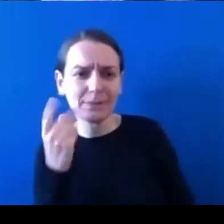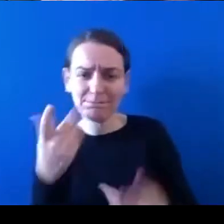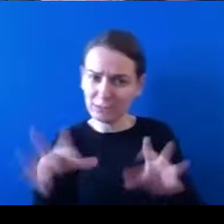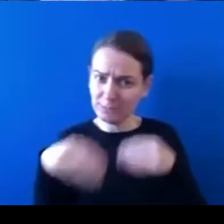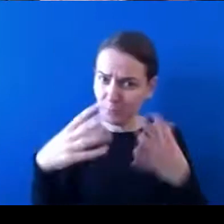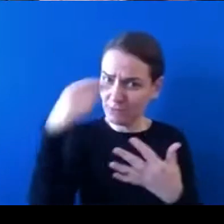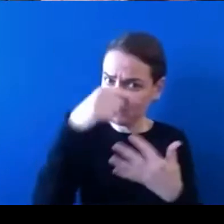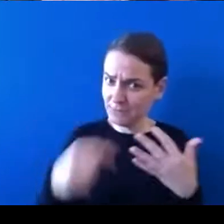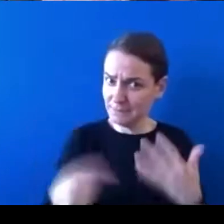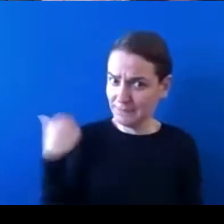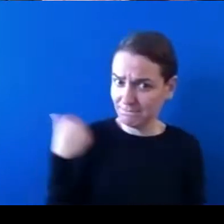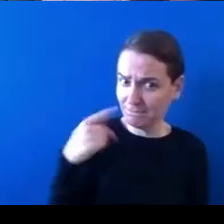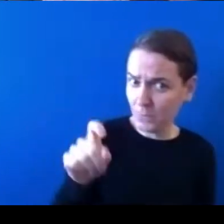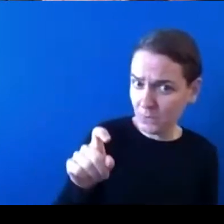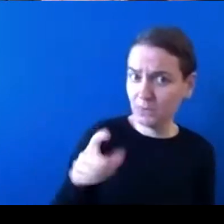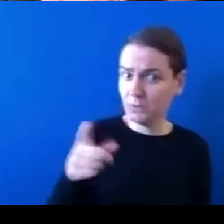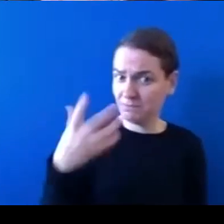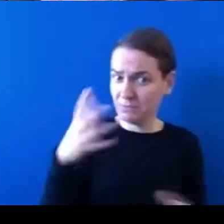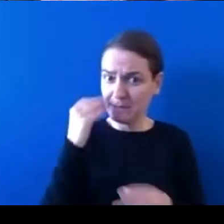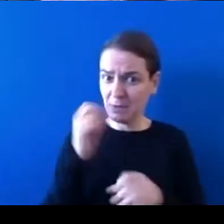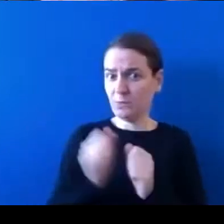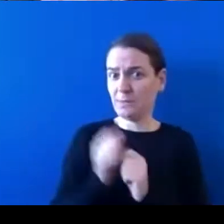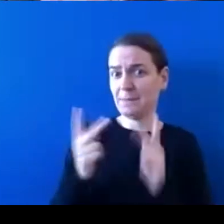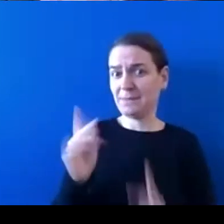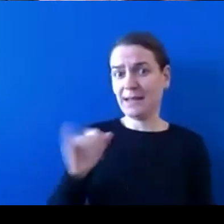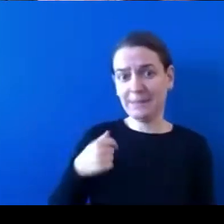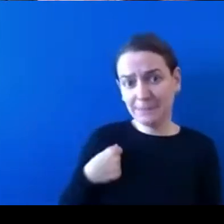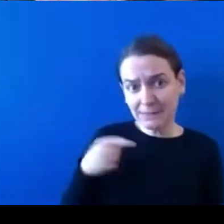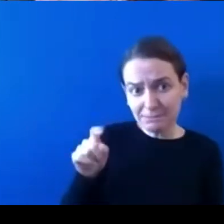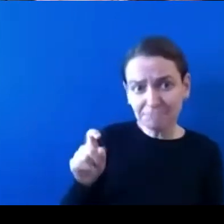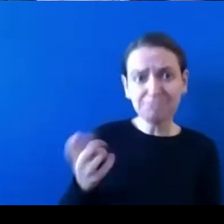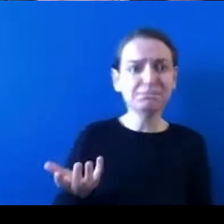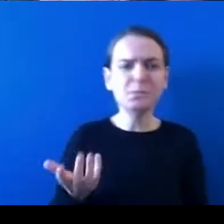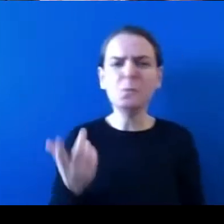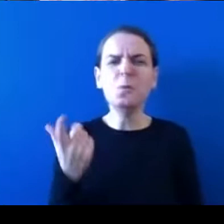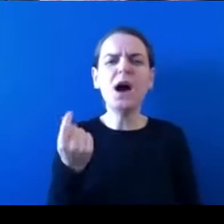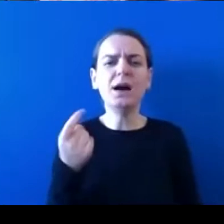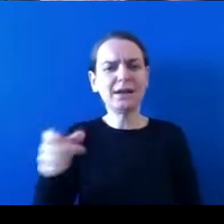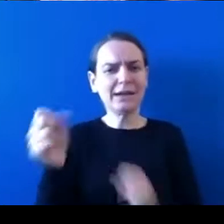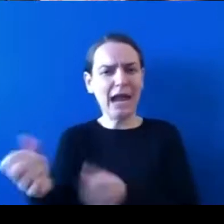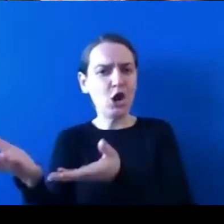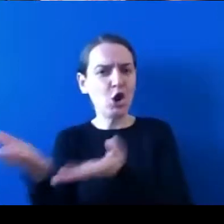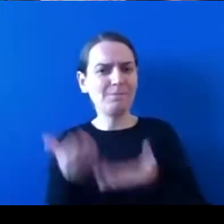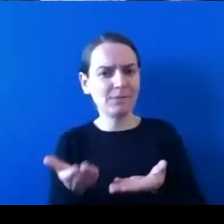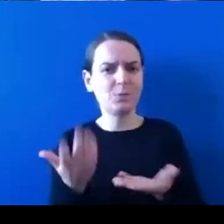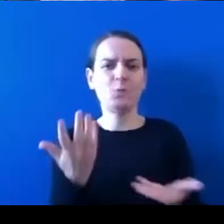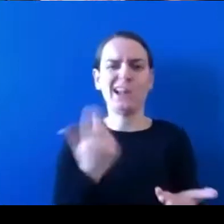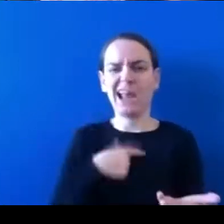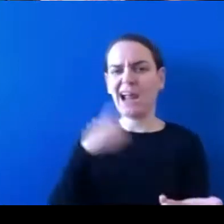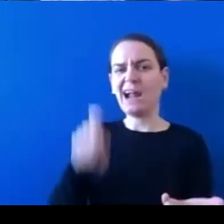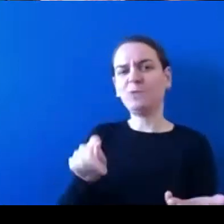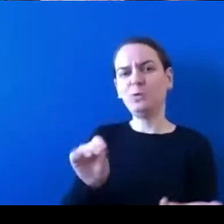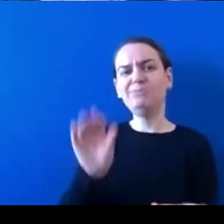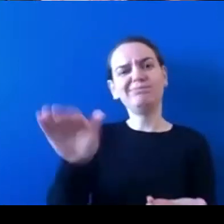provided? Unfortunately, a lot of legal blindness is a very low incident population.